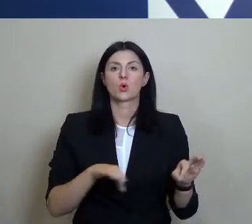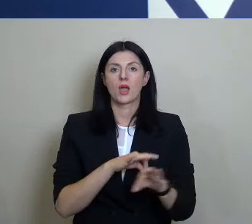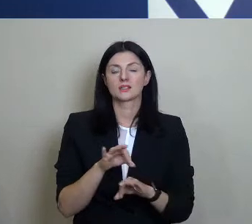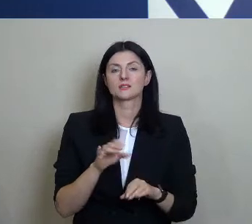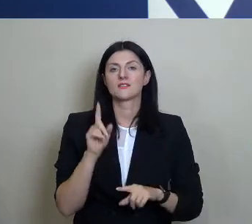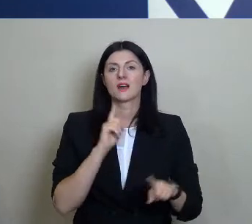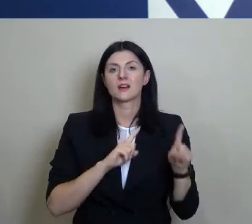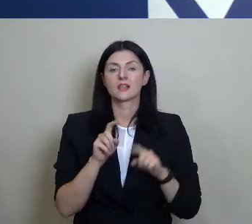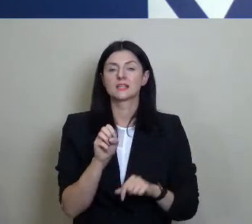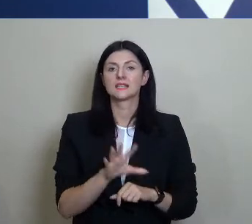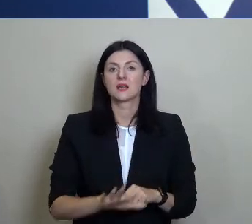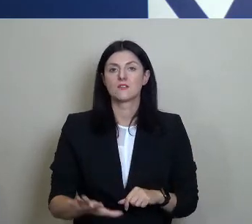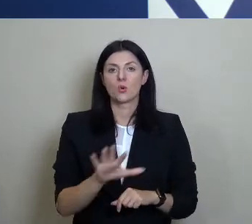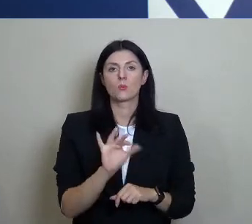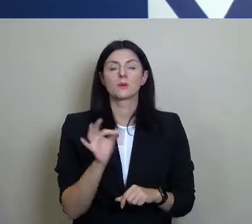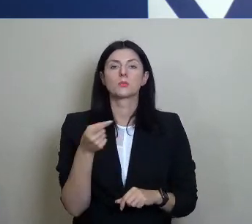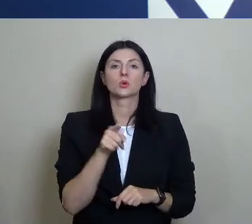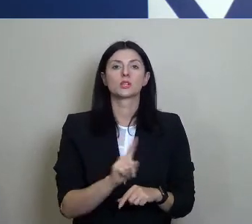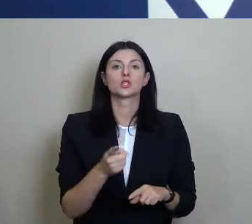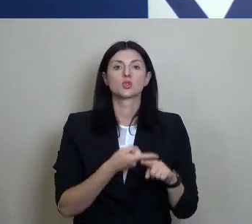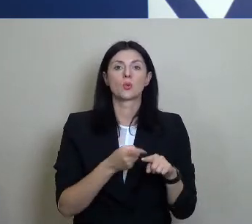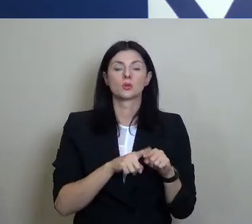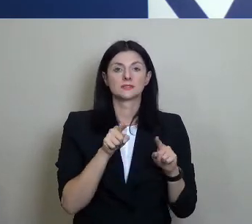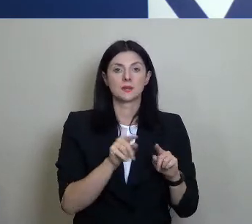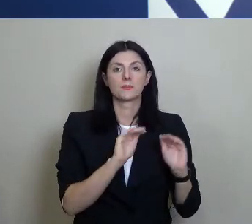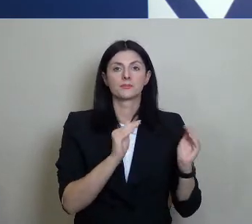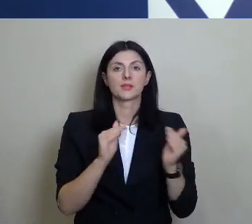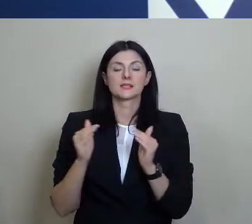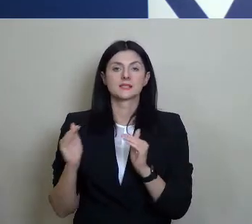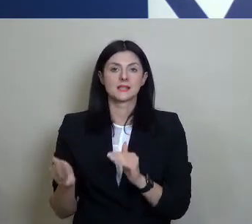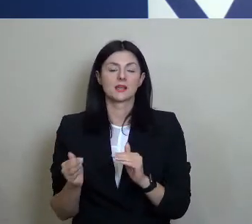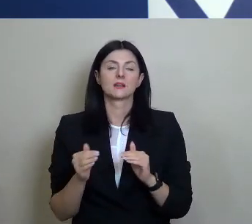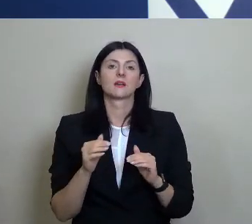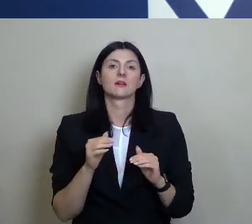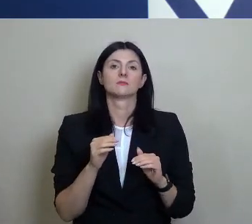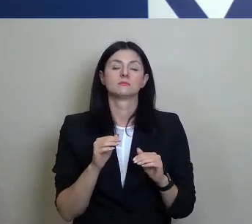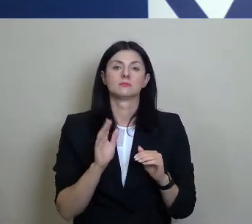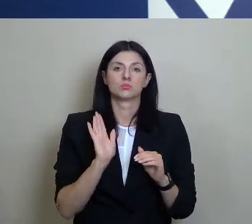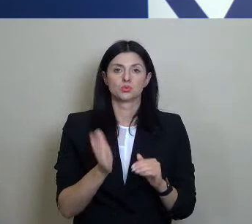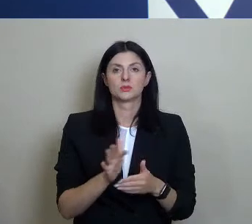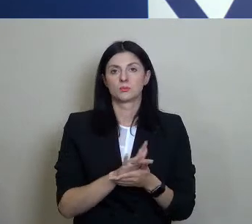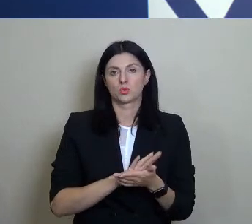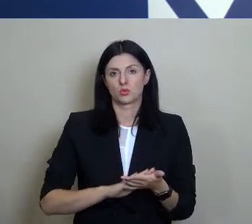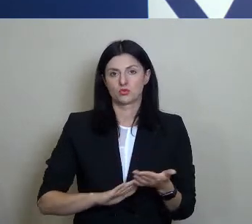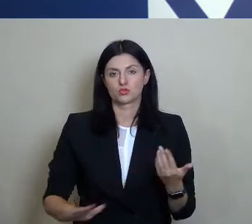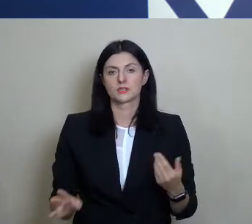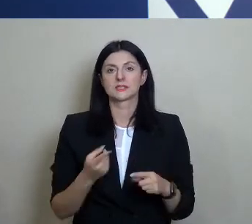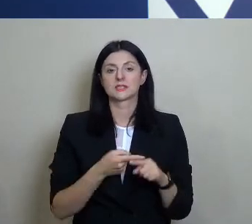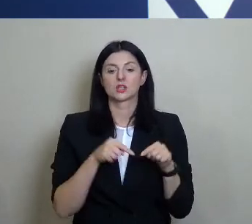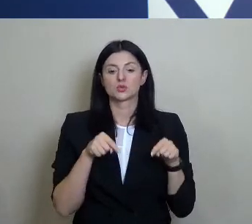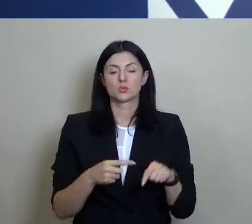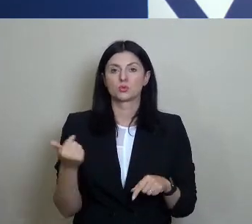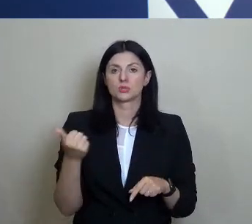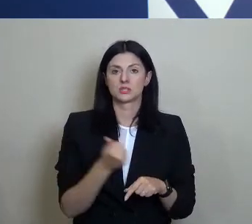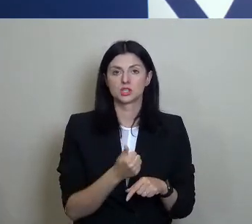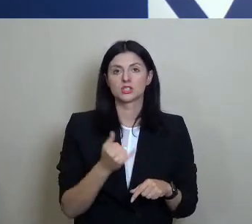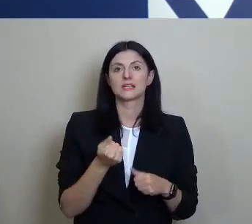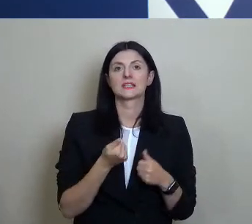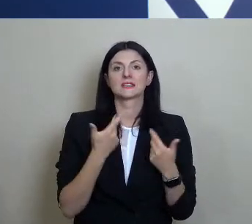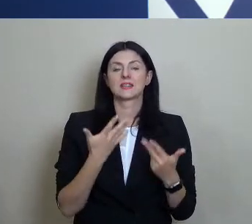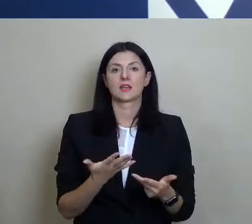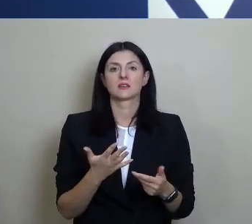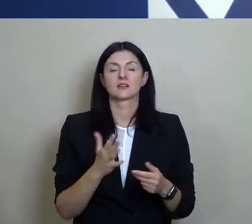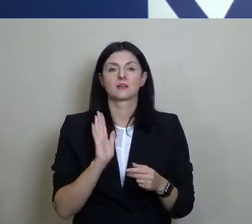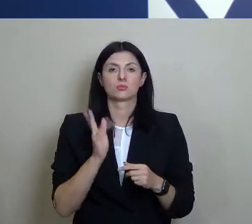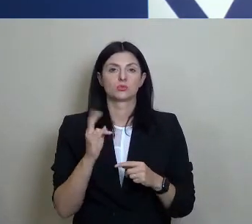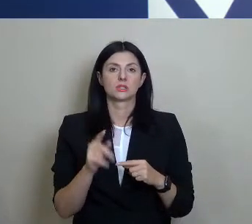the election process of the Council of Europe. And I would like also to remind you that the series of webinars is going to be continued this